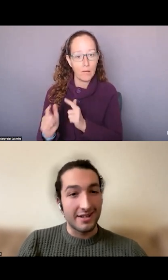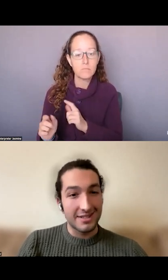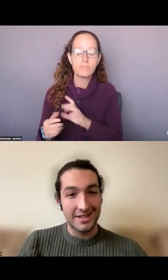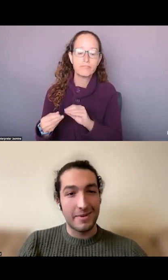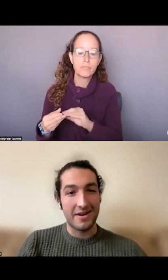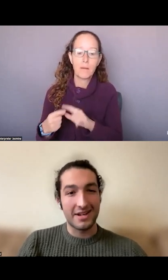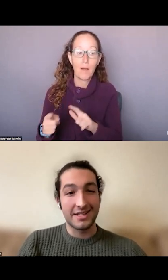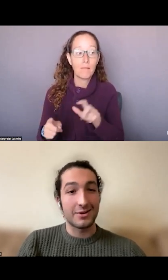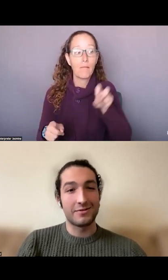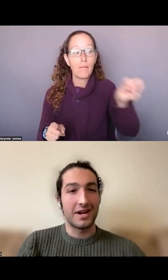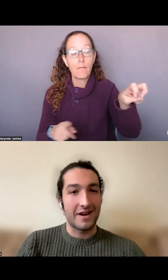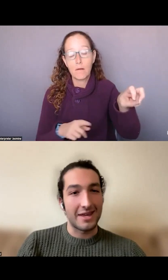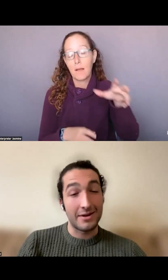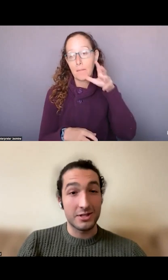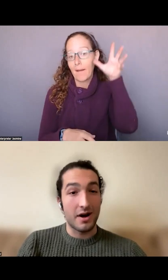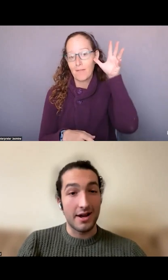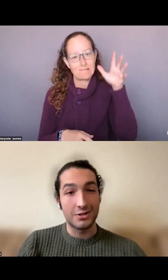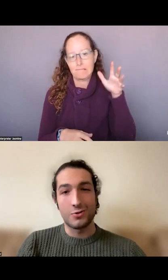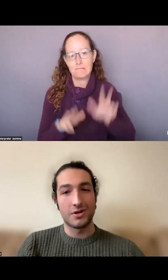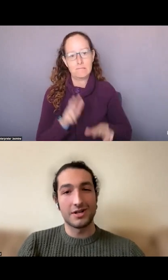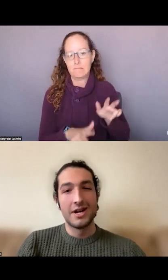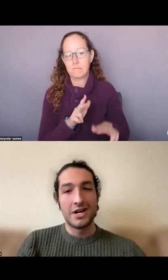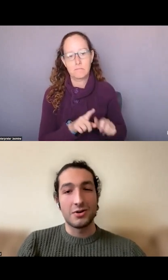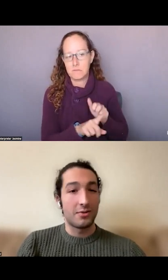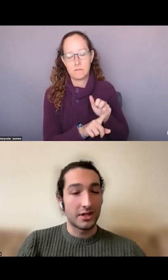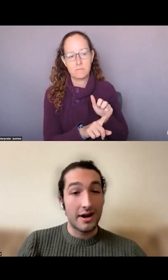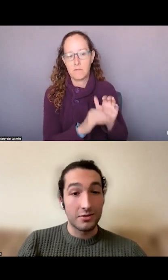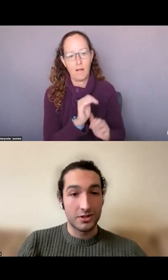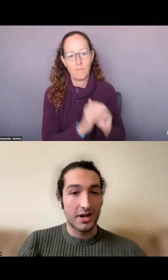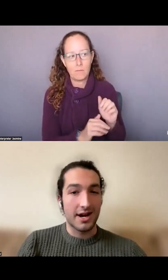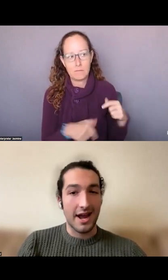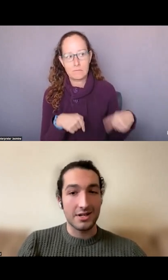to their parents about it because they were afraid of how they might respond, or